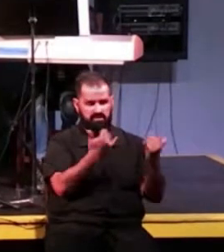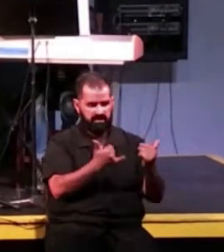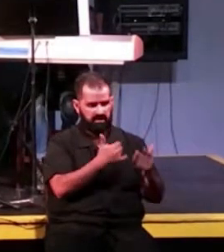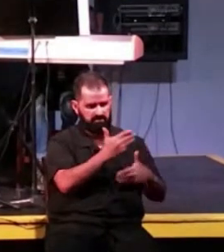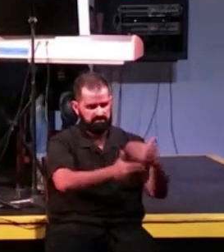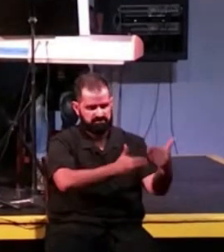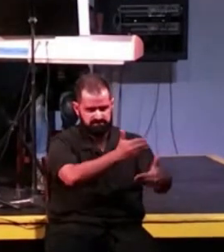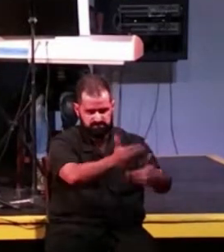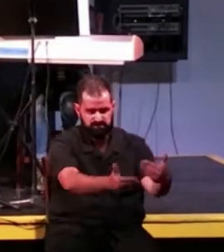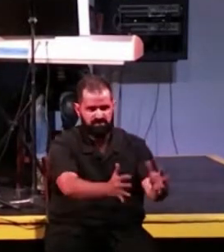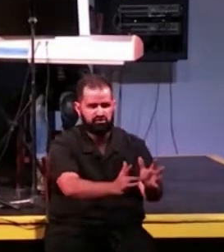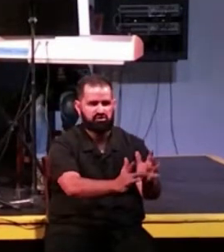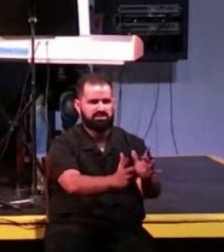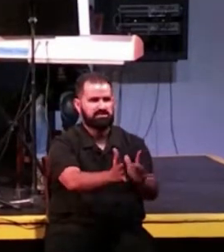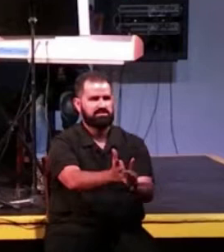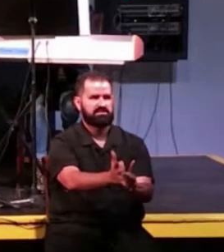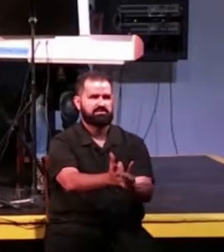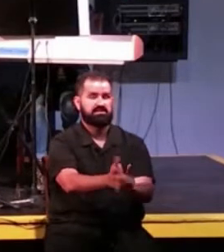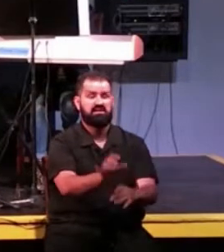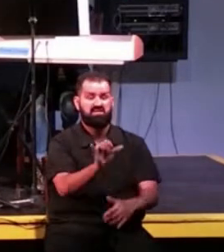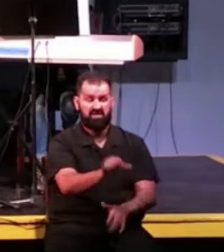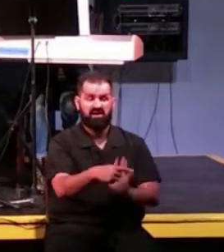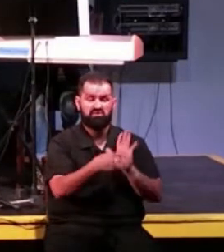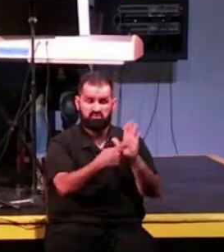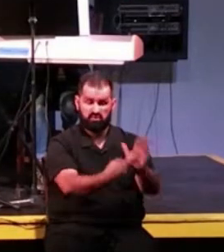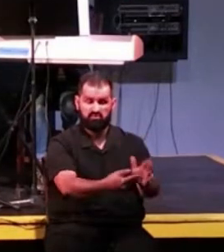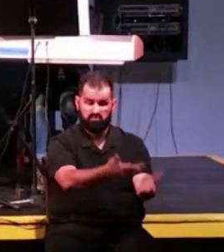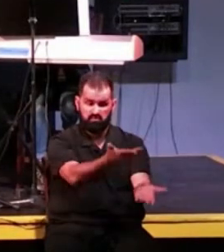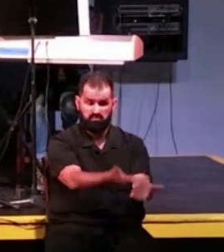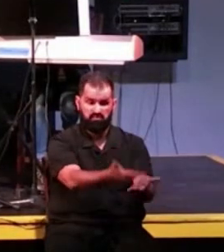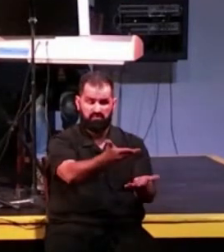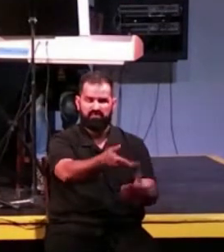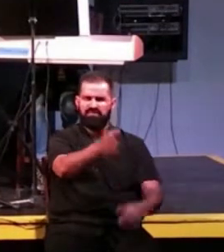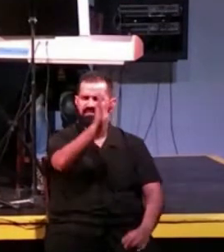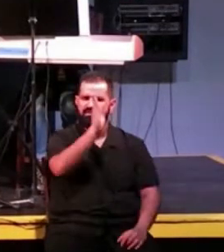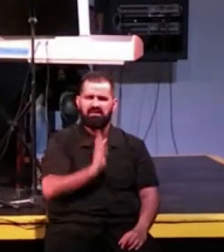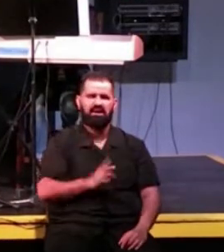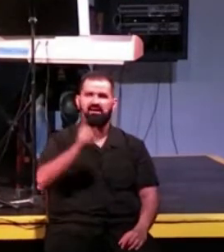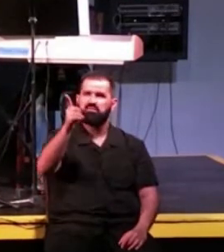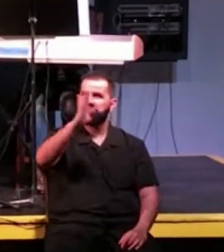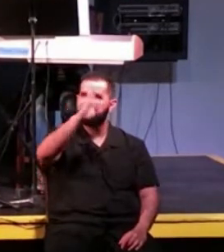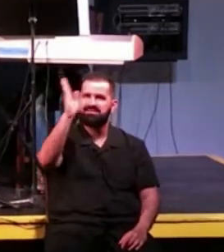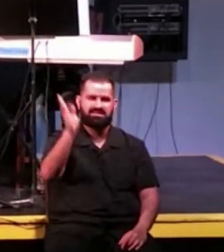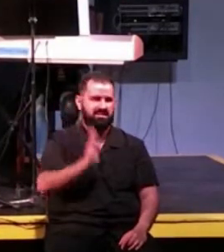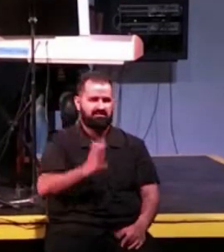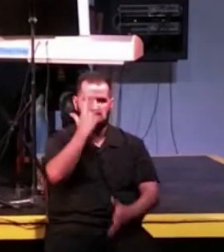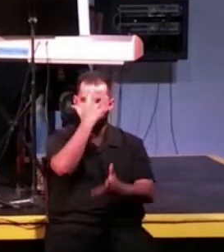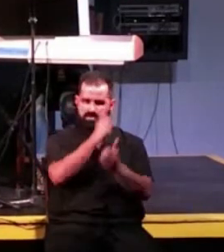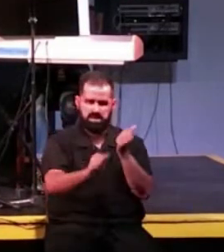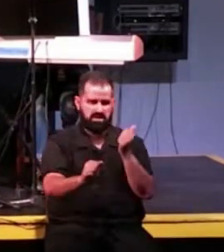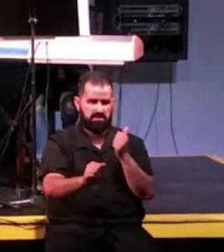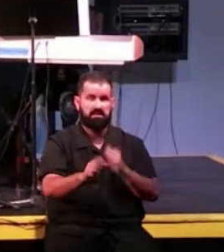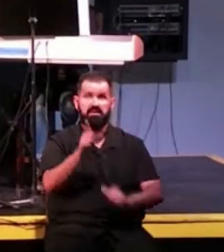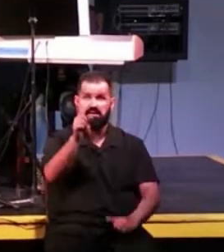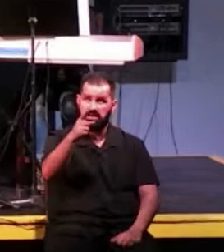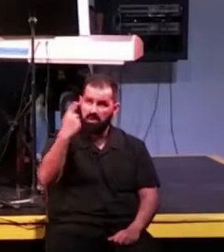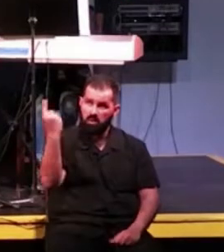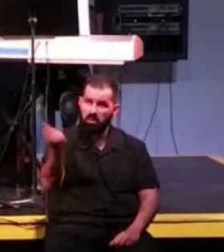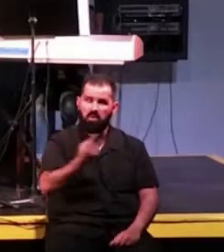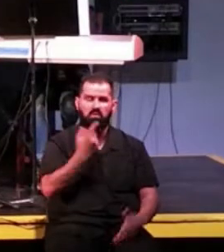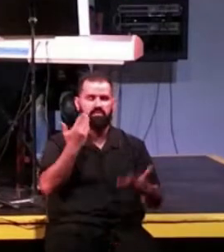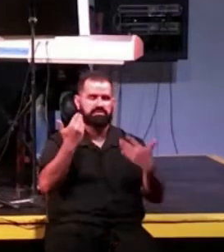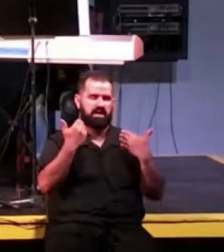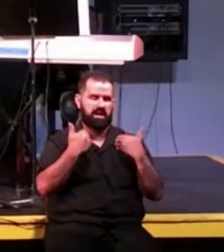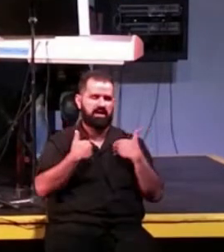Jesus. It shows you that God was never ruthless. He always had Ruth in mind.